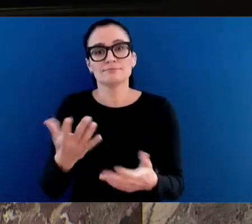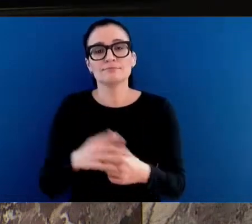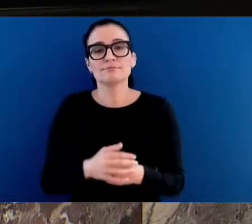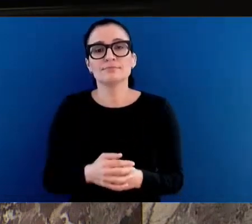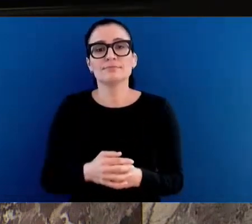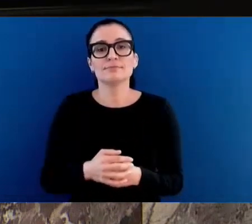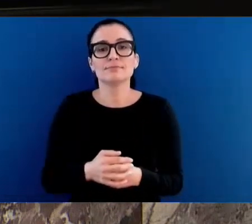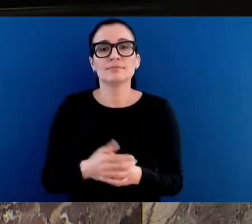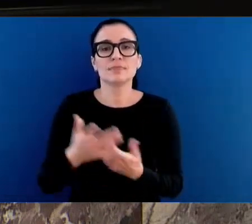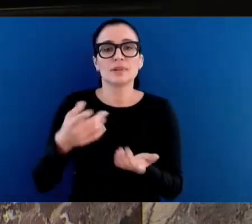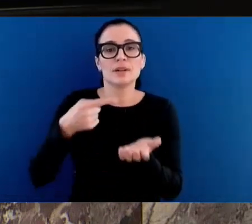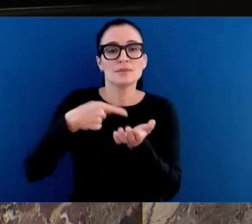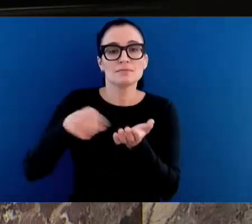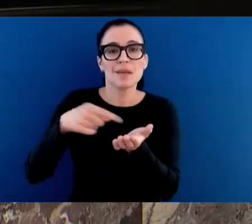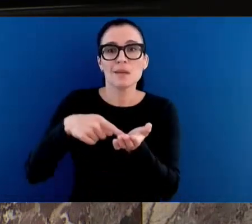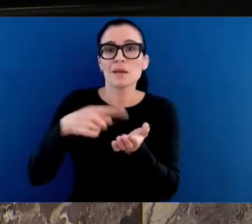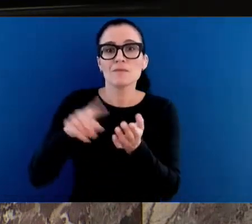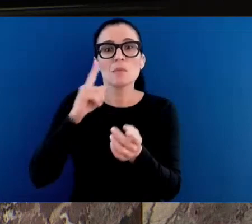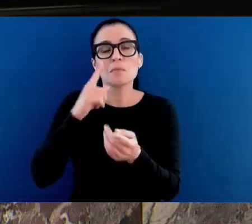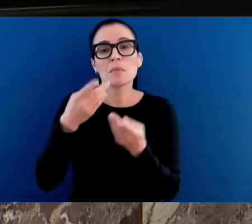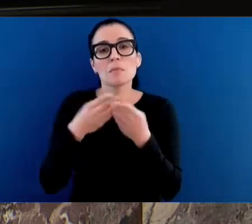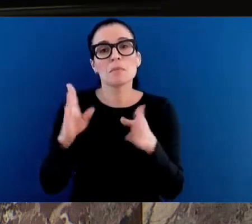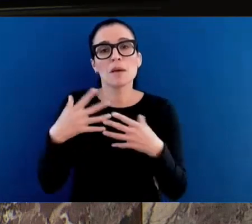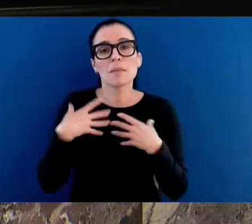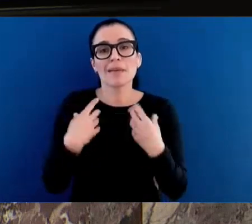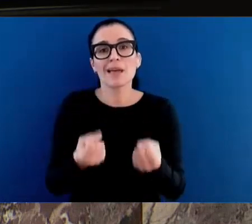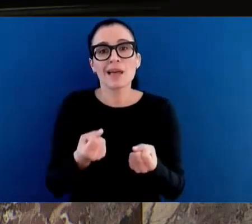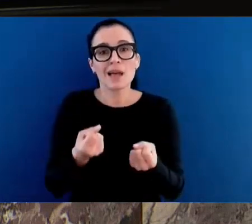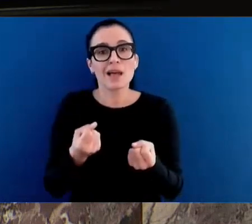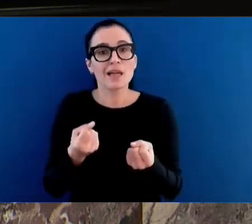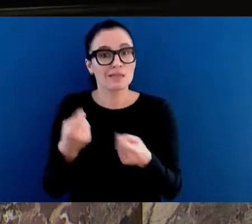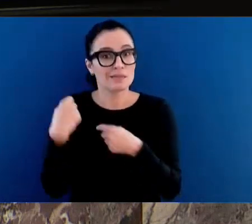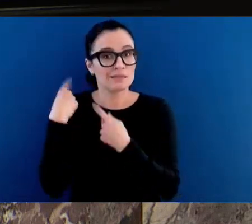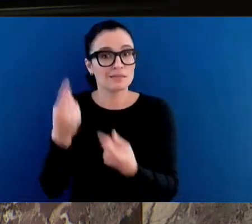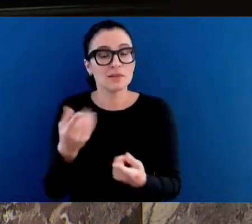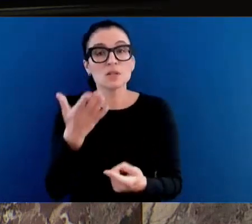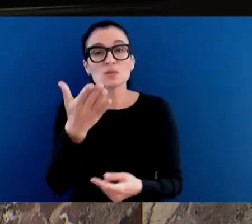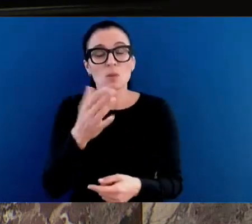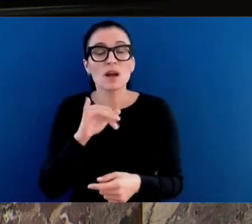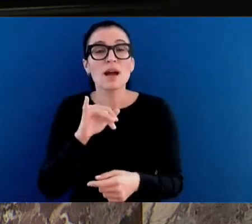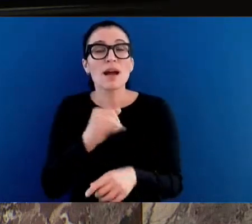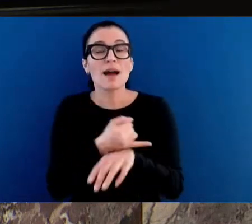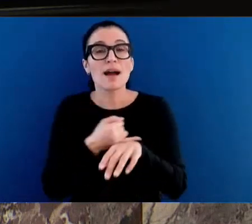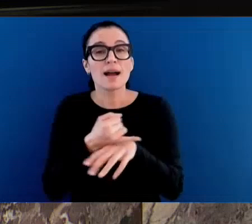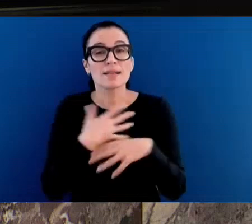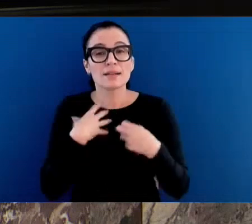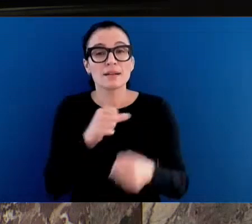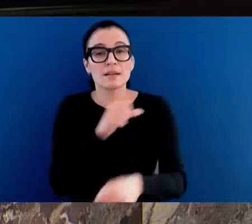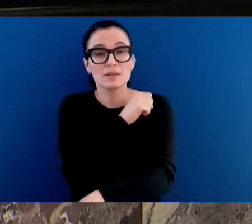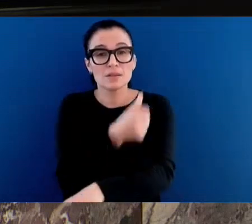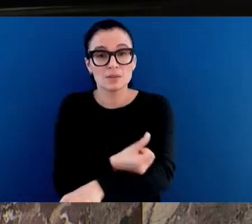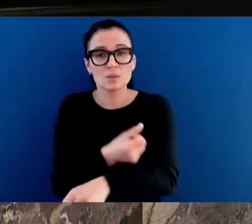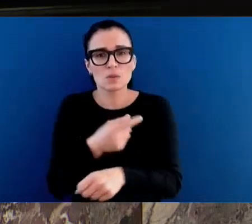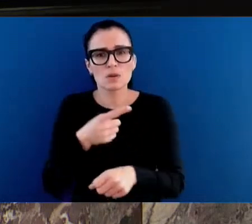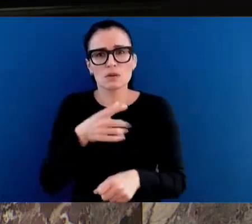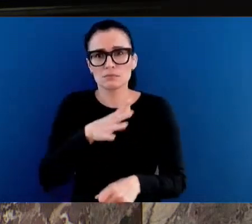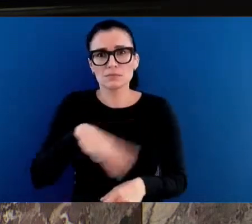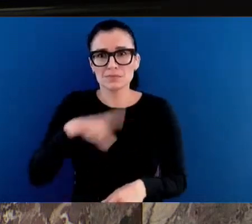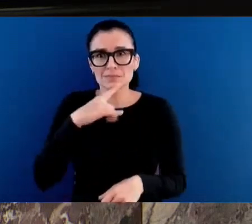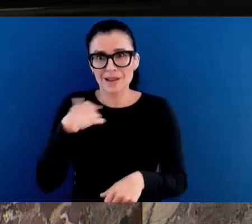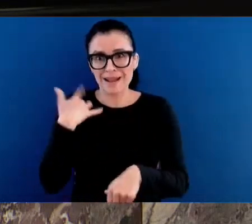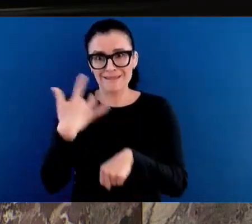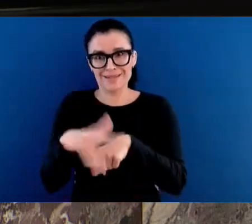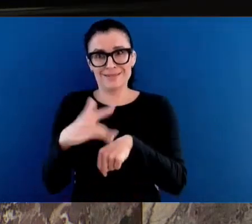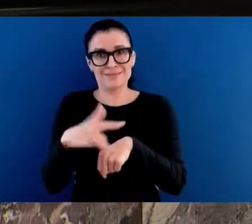vacant space in a rural part of our community for more than 2 years with the promise to build a new clinic. The space doesn't meet the zoning, and it